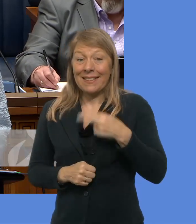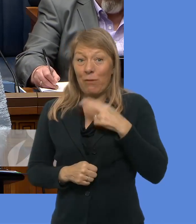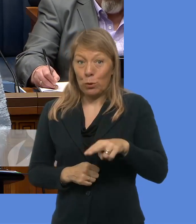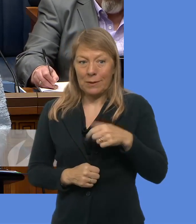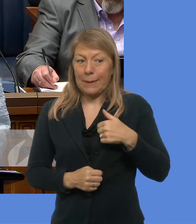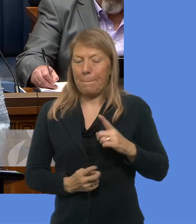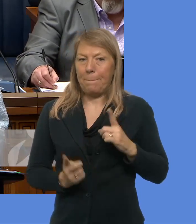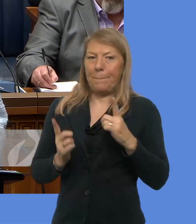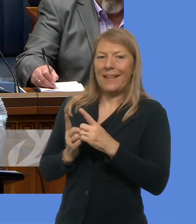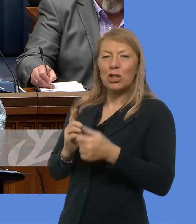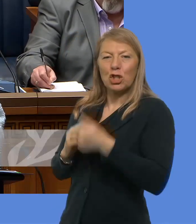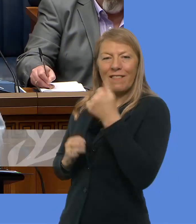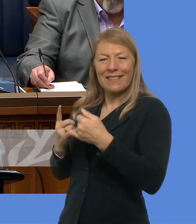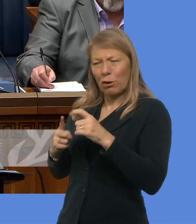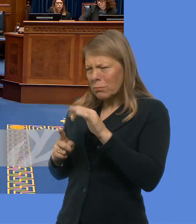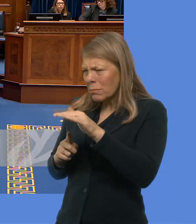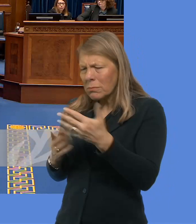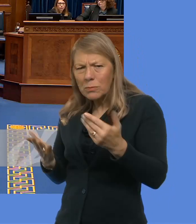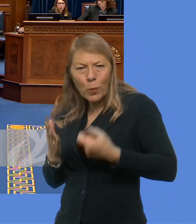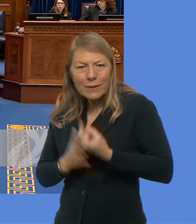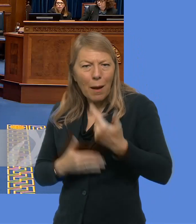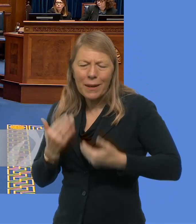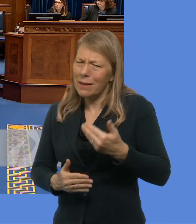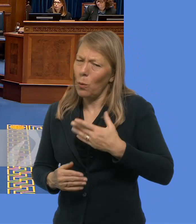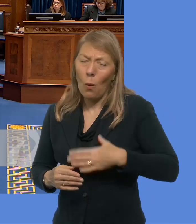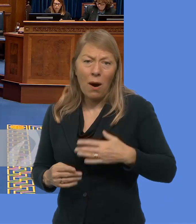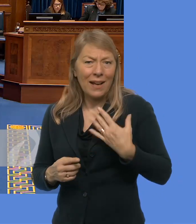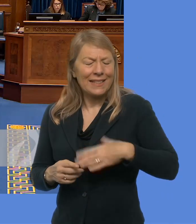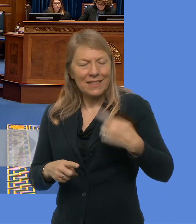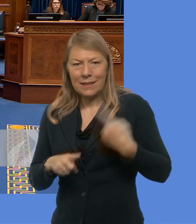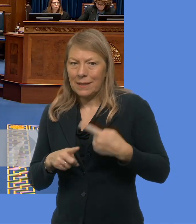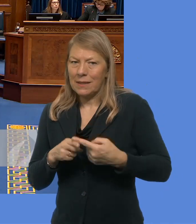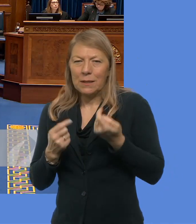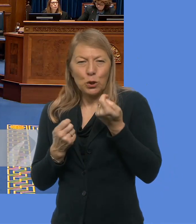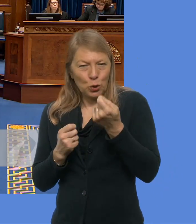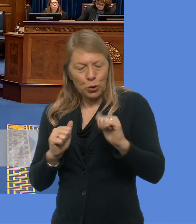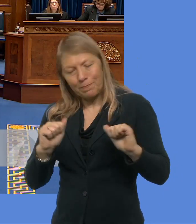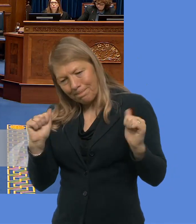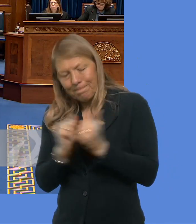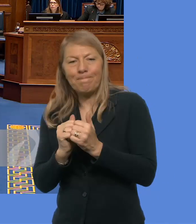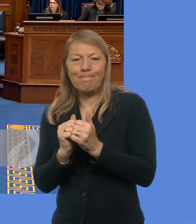progress on these important matters. Colin Gilder now. I thank